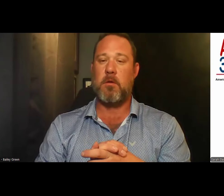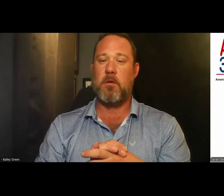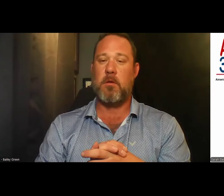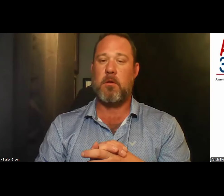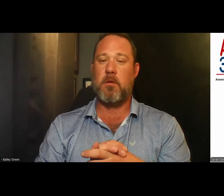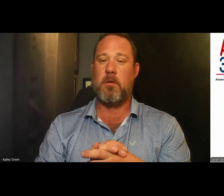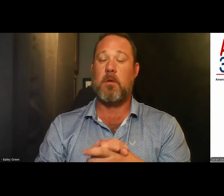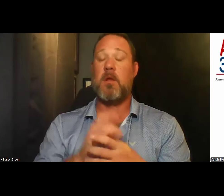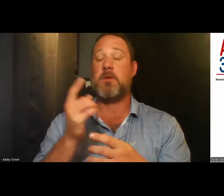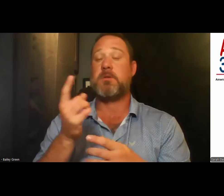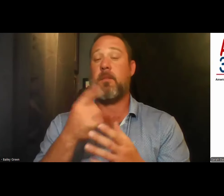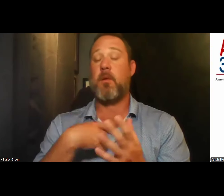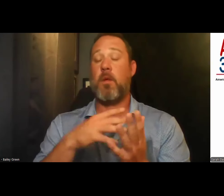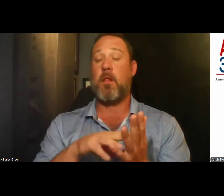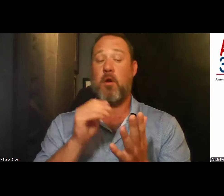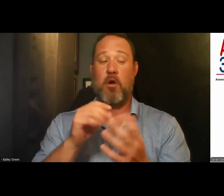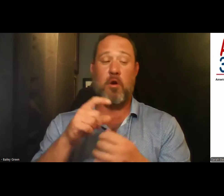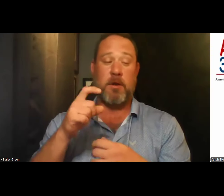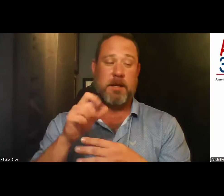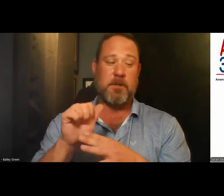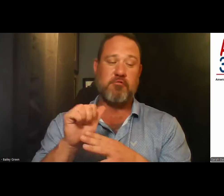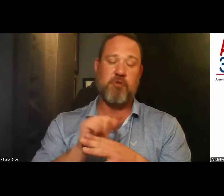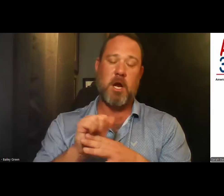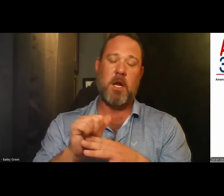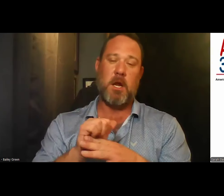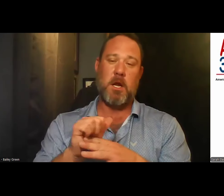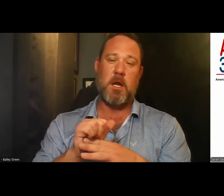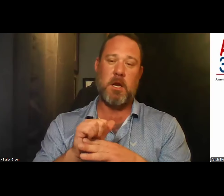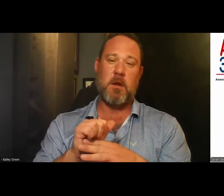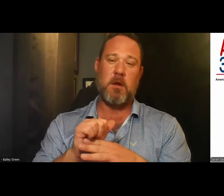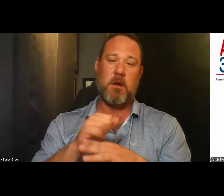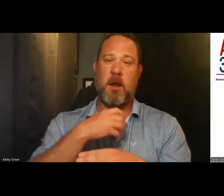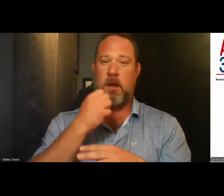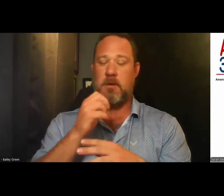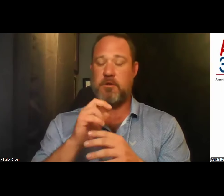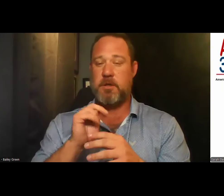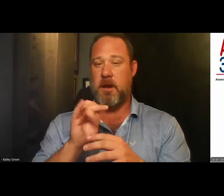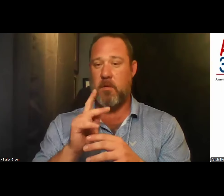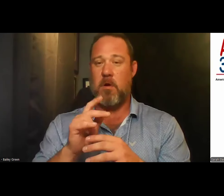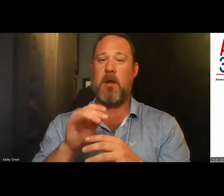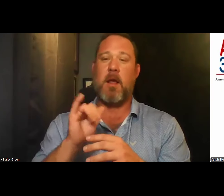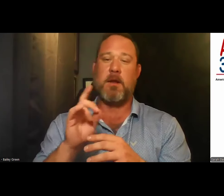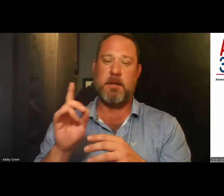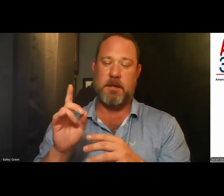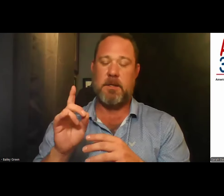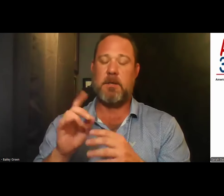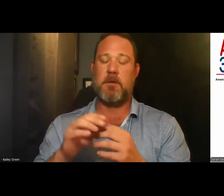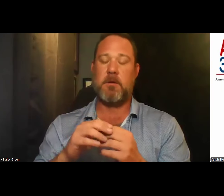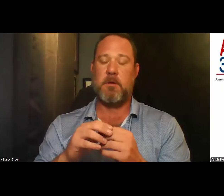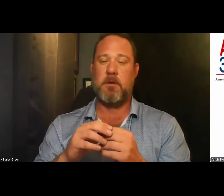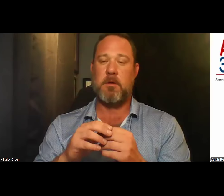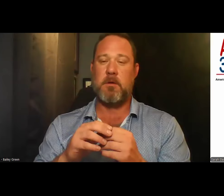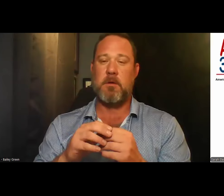something that we have learned that is needed is training of people in both the Aging Network and in the IDD network of this issue